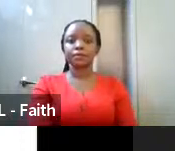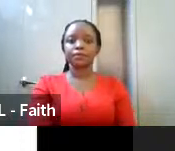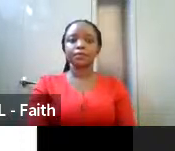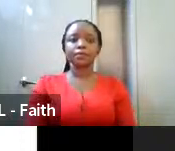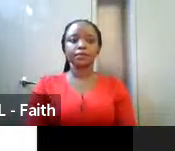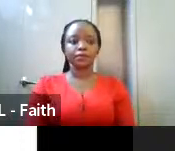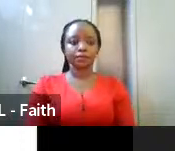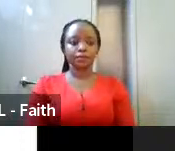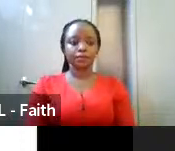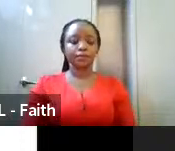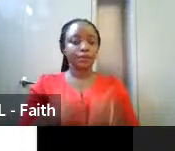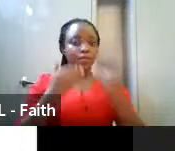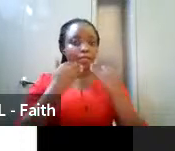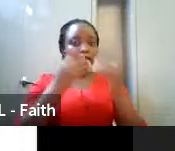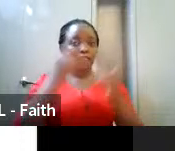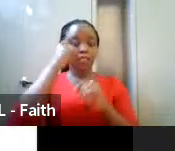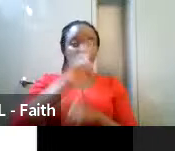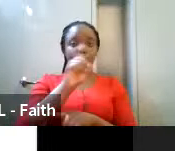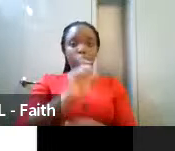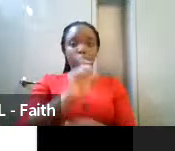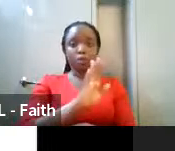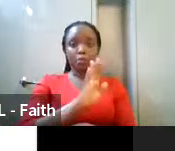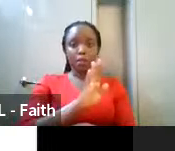Hello, thank you for that question.